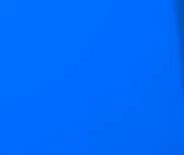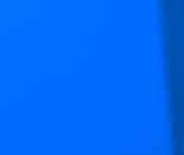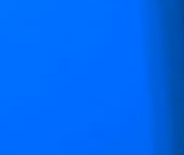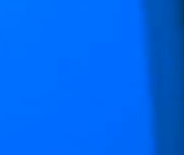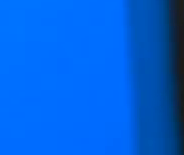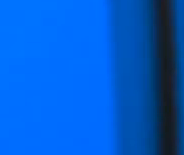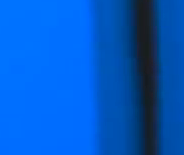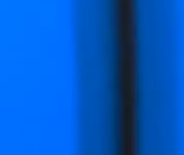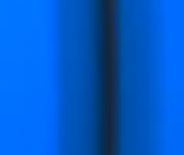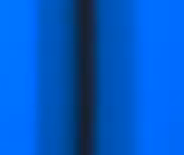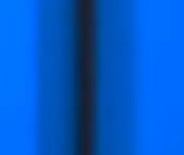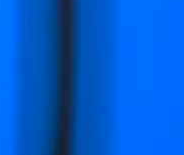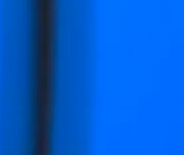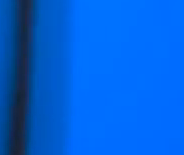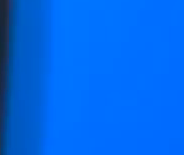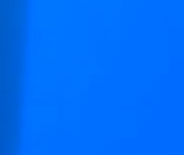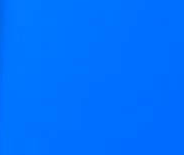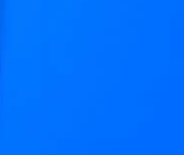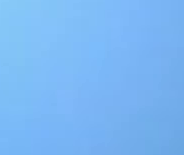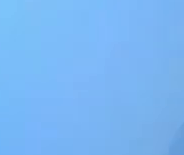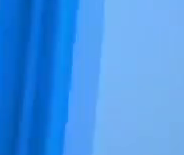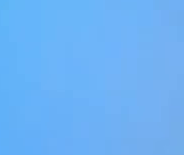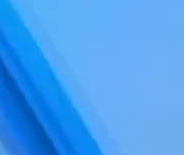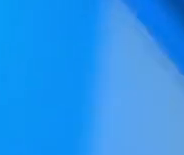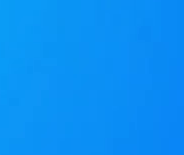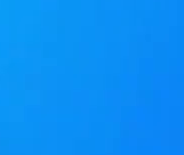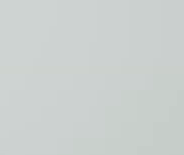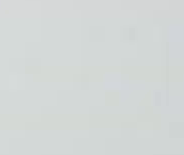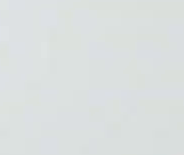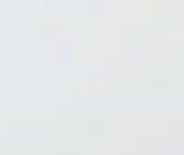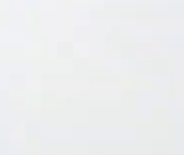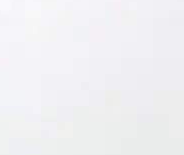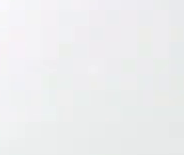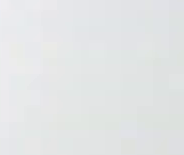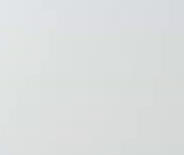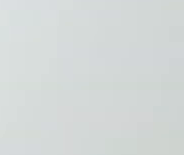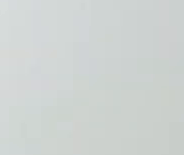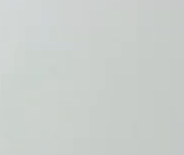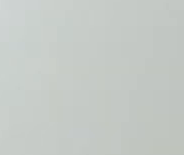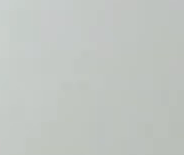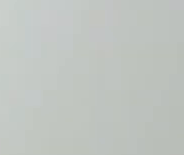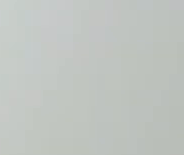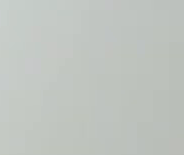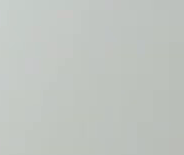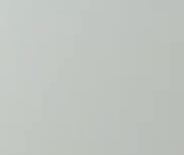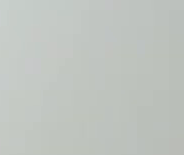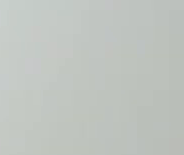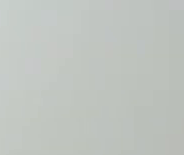ZNS Total Sports is brought to you by 4th Terrace Diagnostic Center.